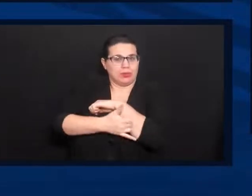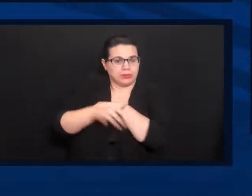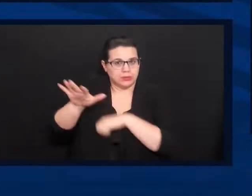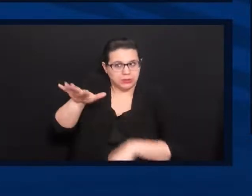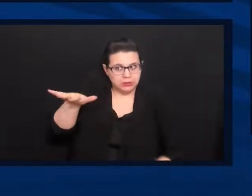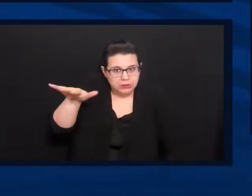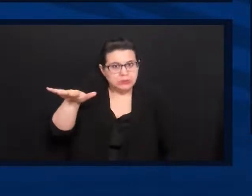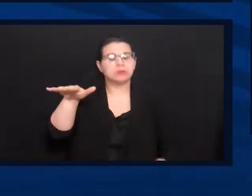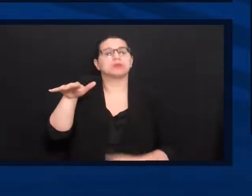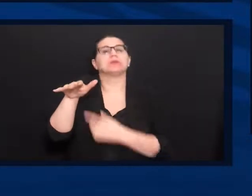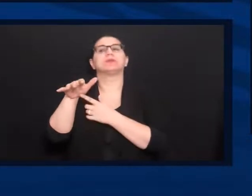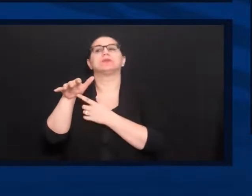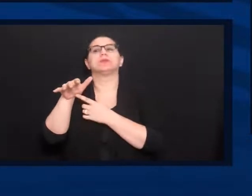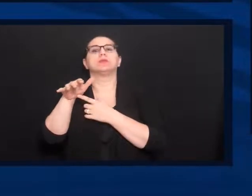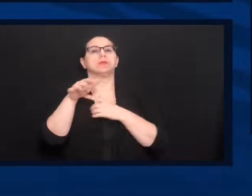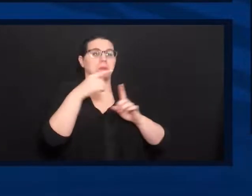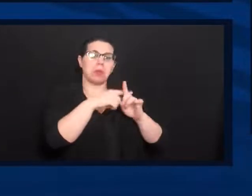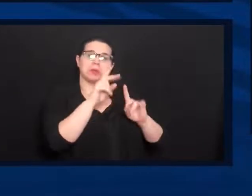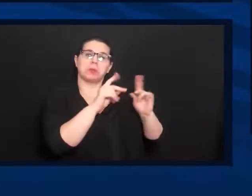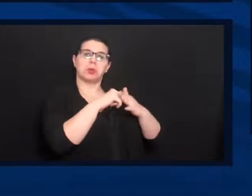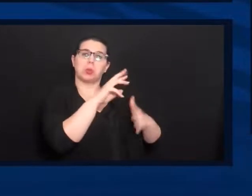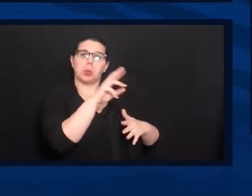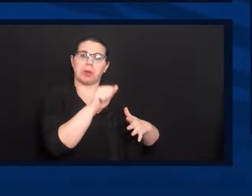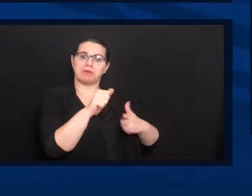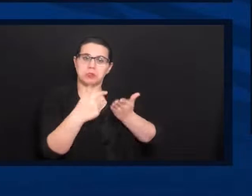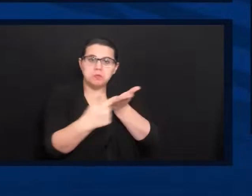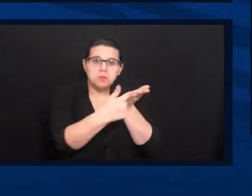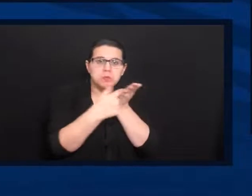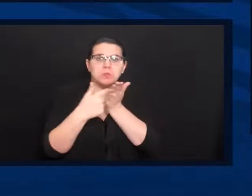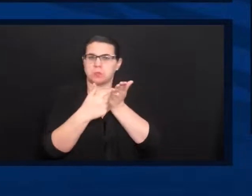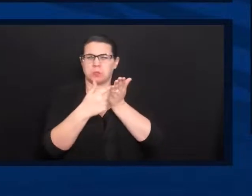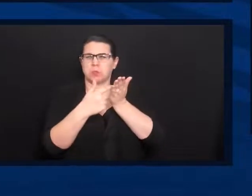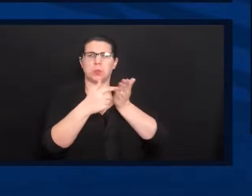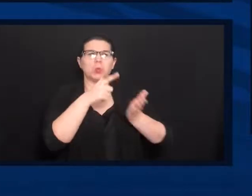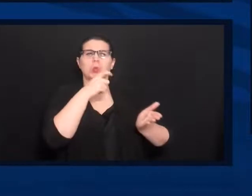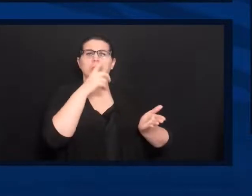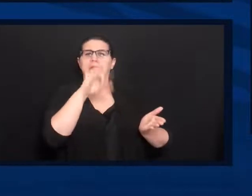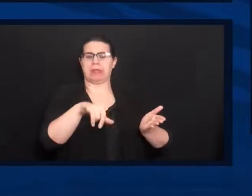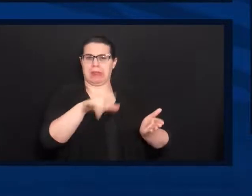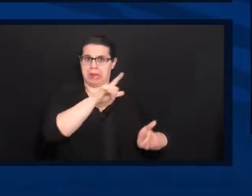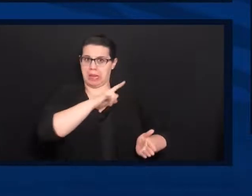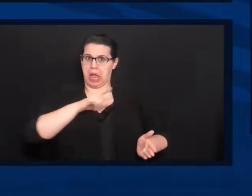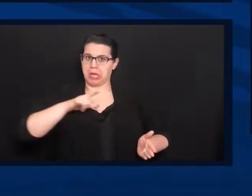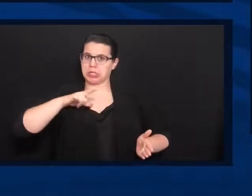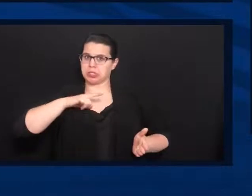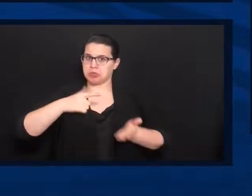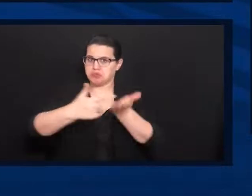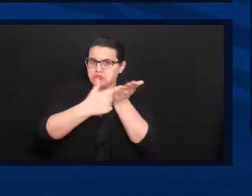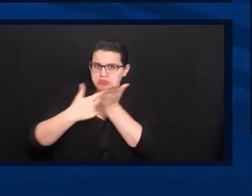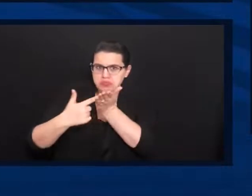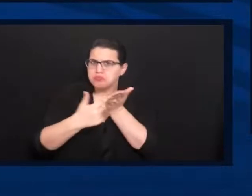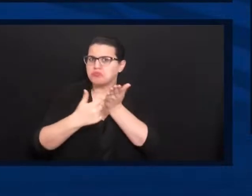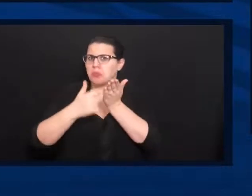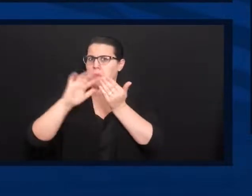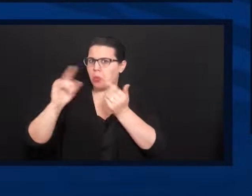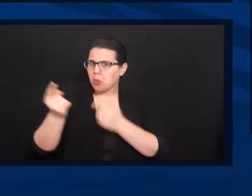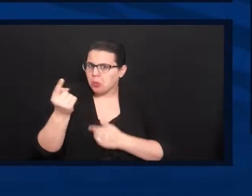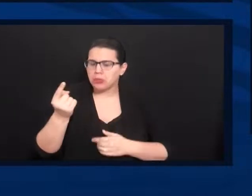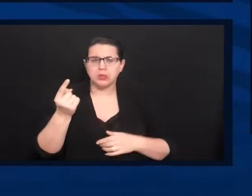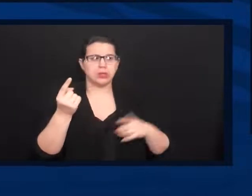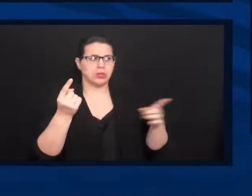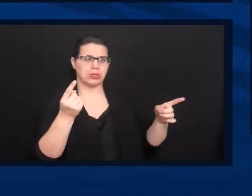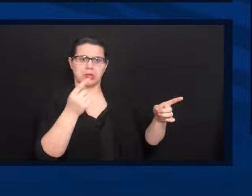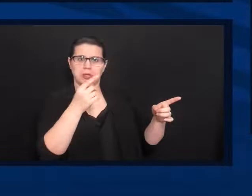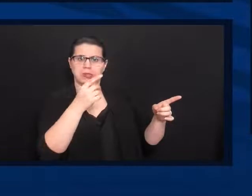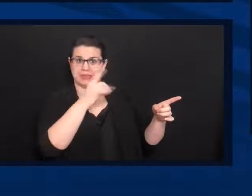people in West Virginia? Is that all done at the legislative level? Did you have any heads up that this